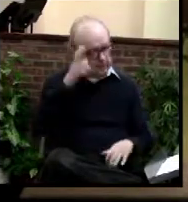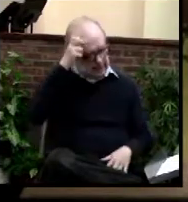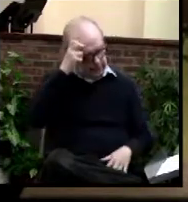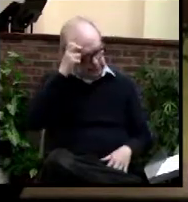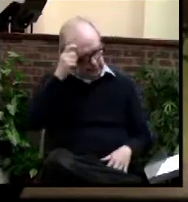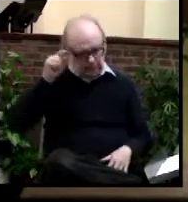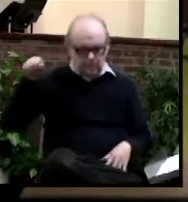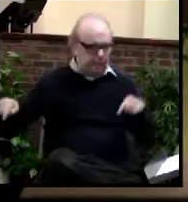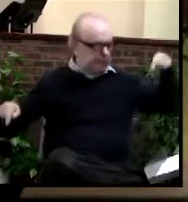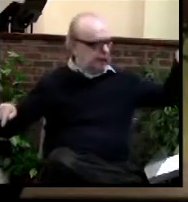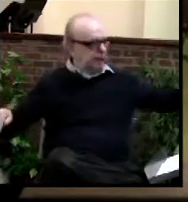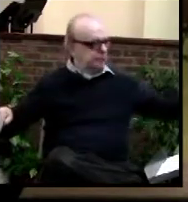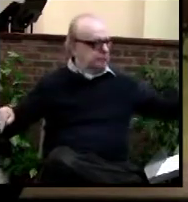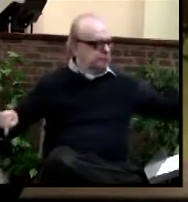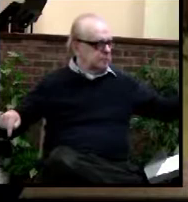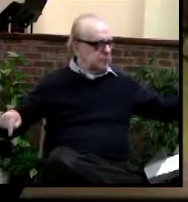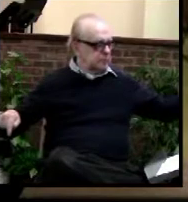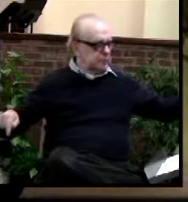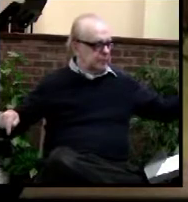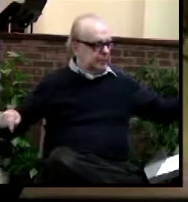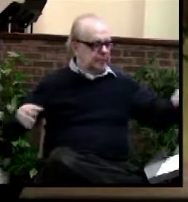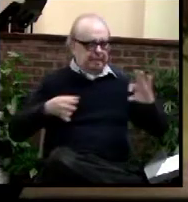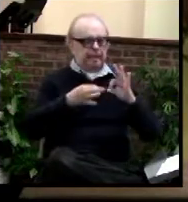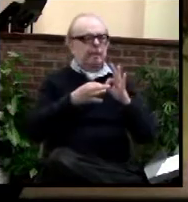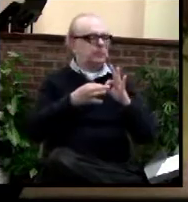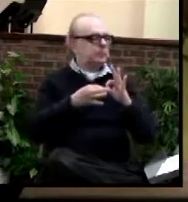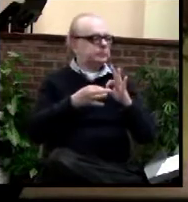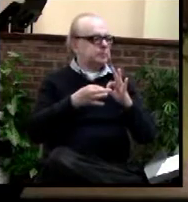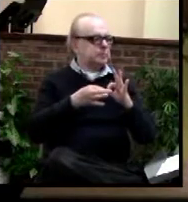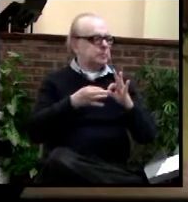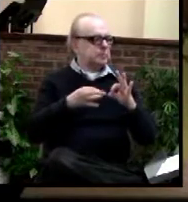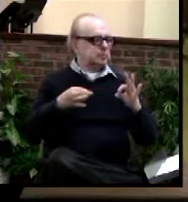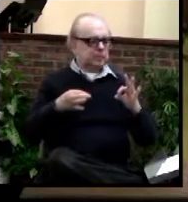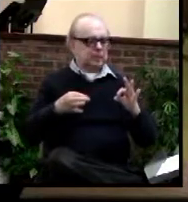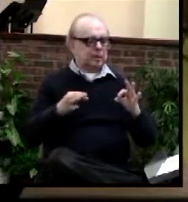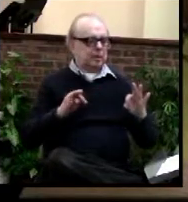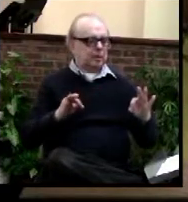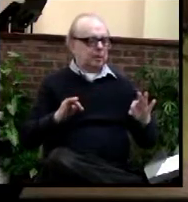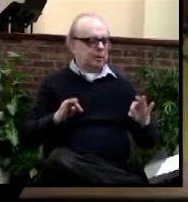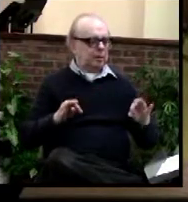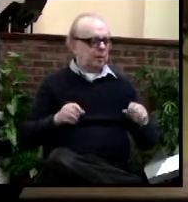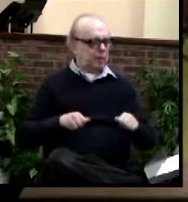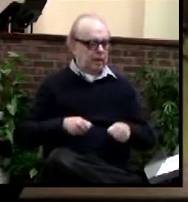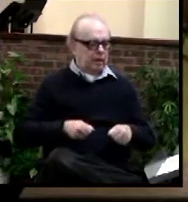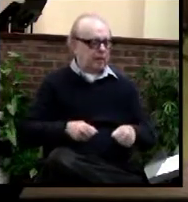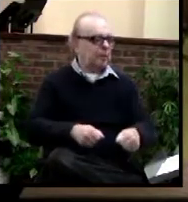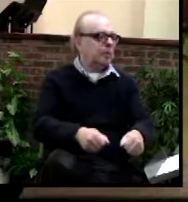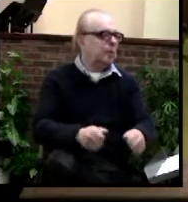one on the other side, and they would yoke them together, and then they would start plowing with those farm